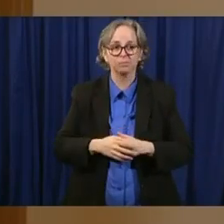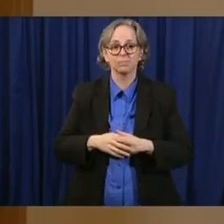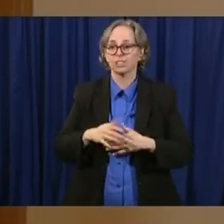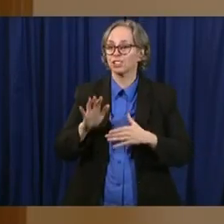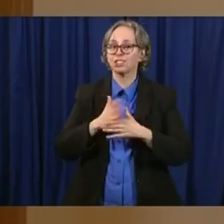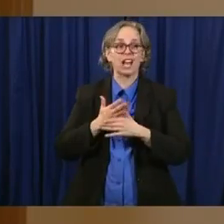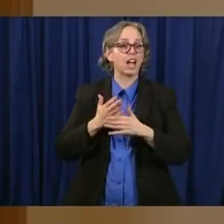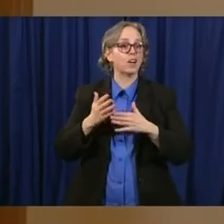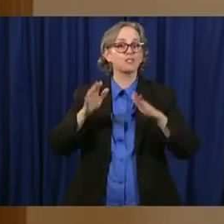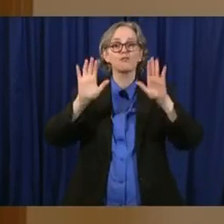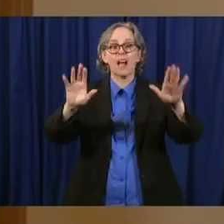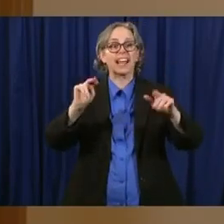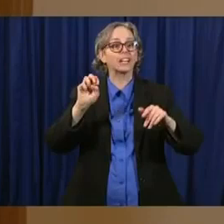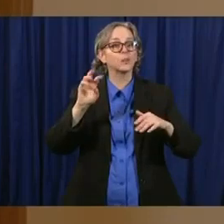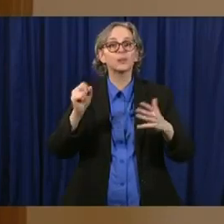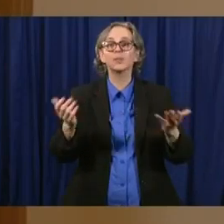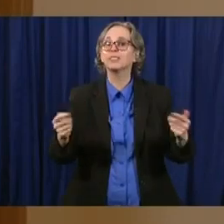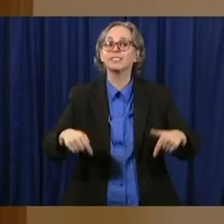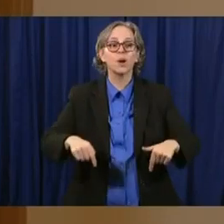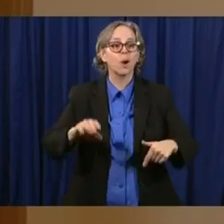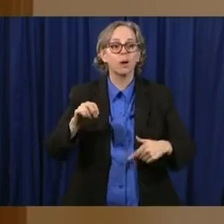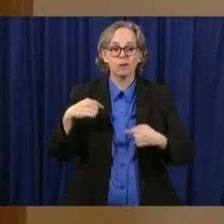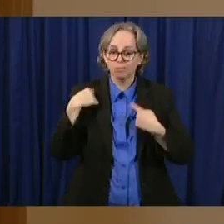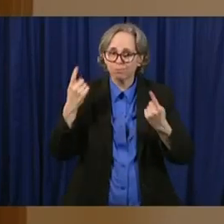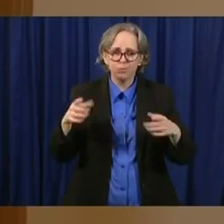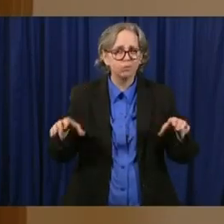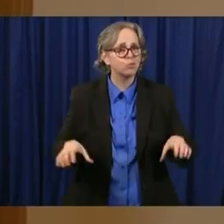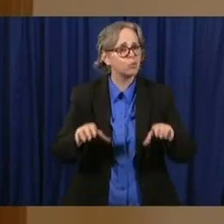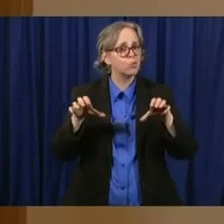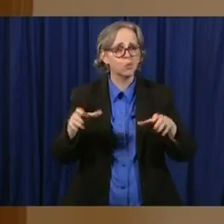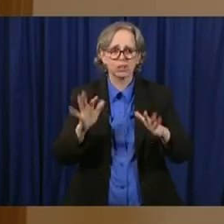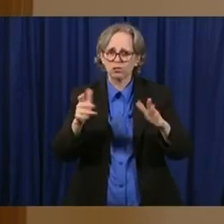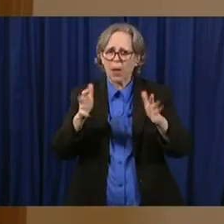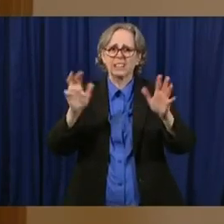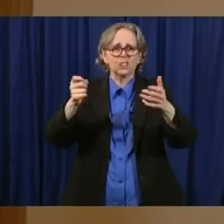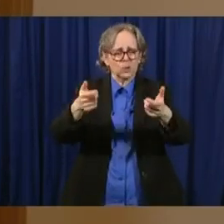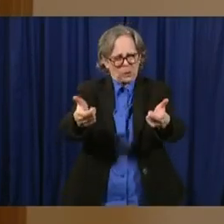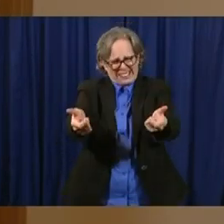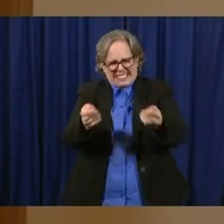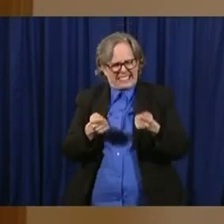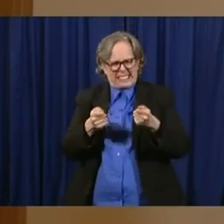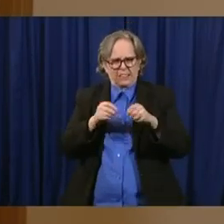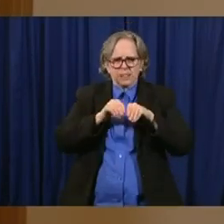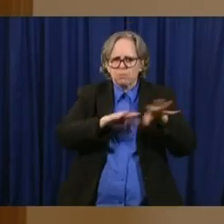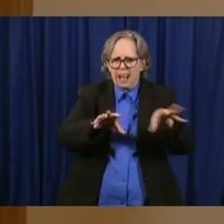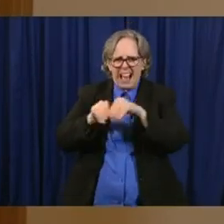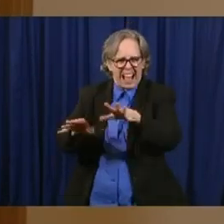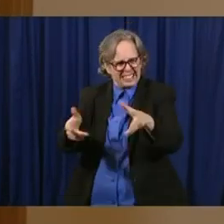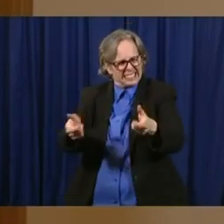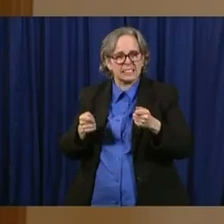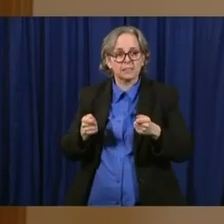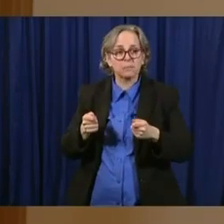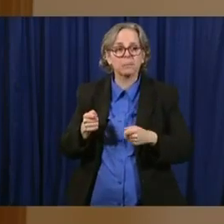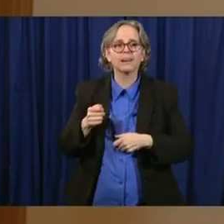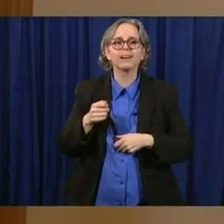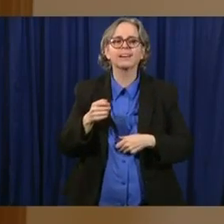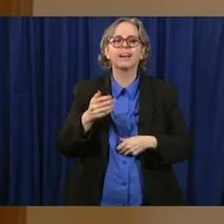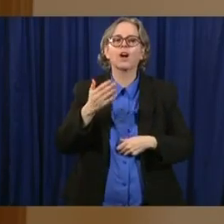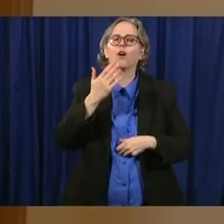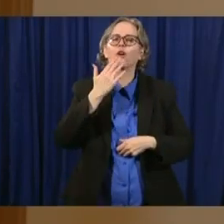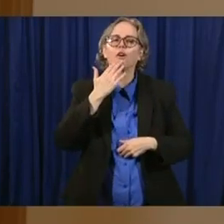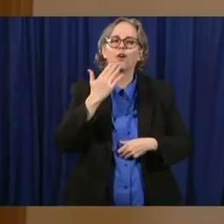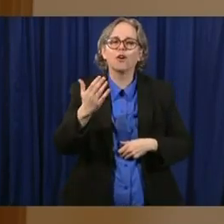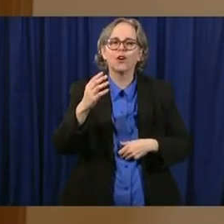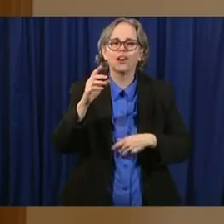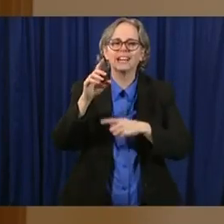the spread of this disease and slow it down. But there's a very good David Brooks column.